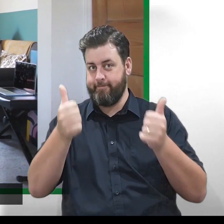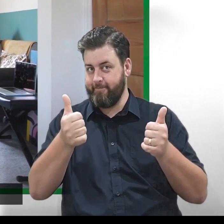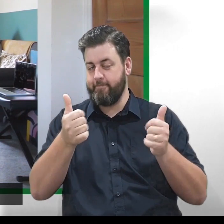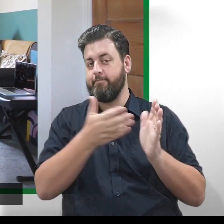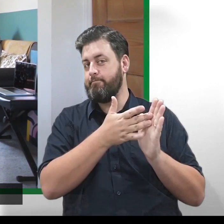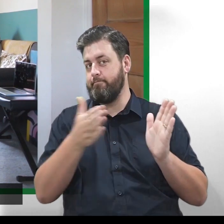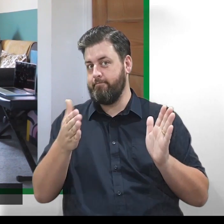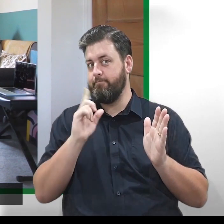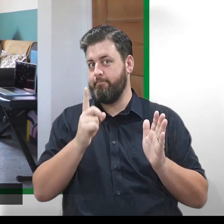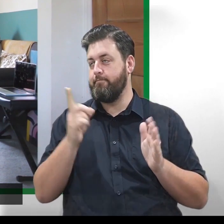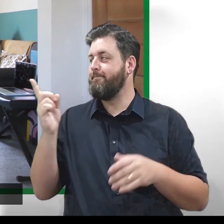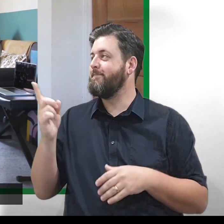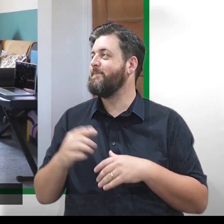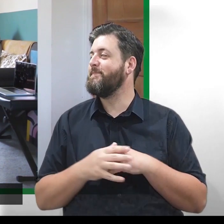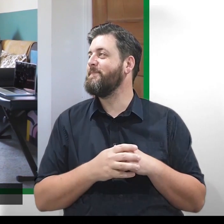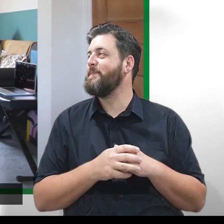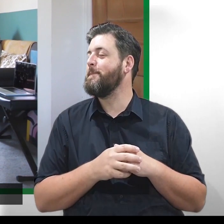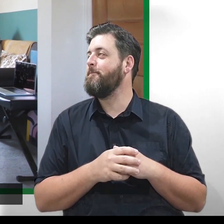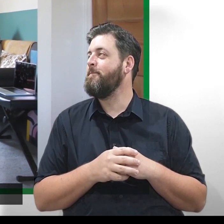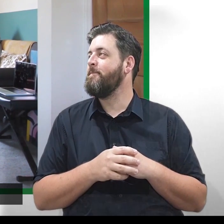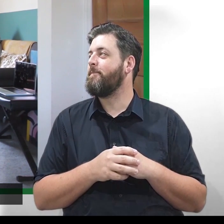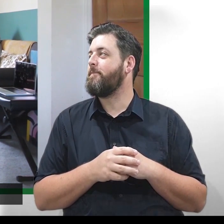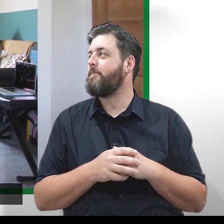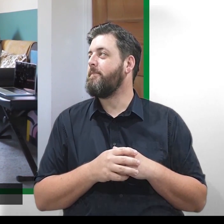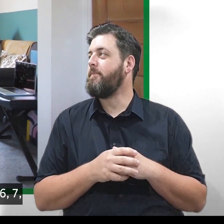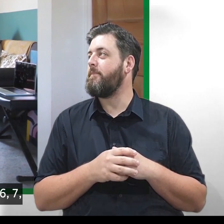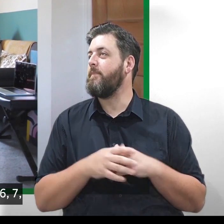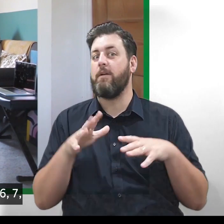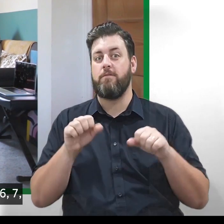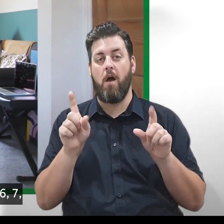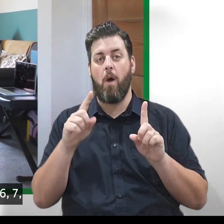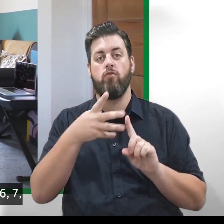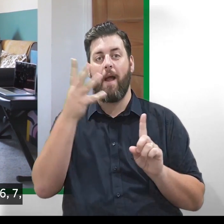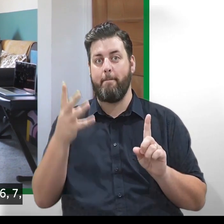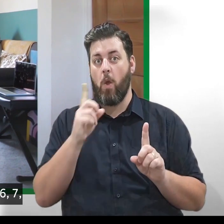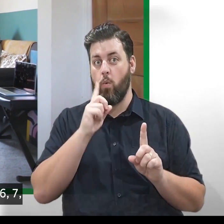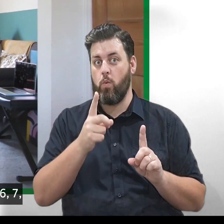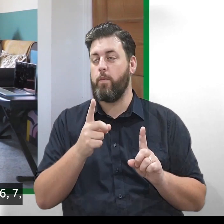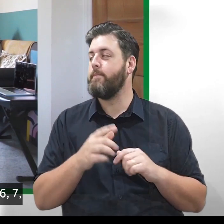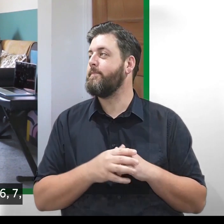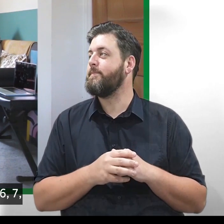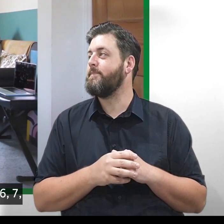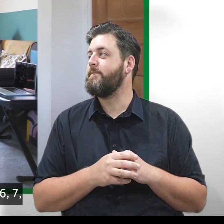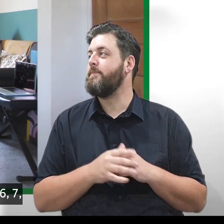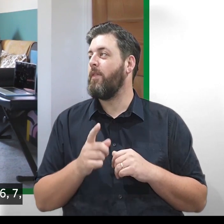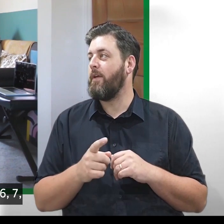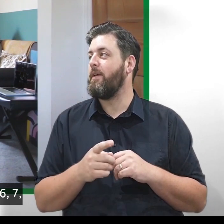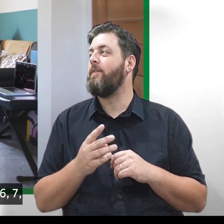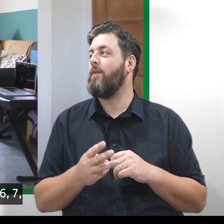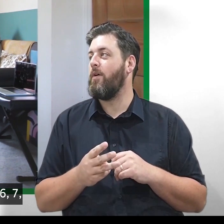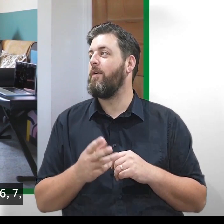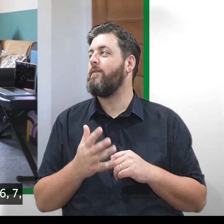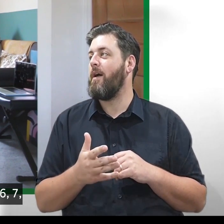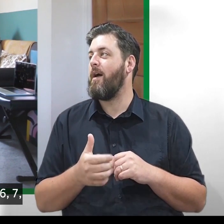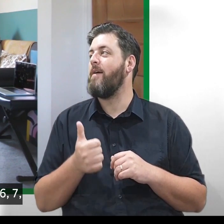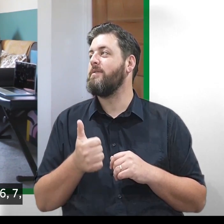top. Okay, so arms over to the right hand side, and we're kicking it off with the rainbow. So here we go. We've got 1,